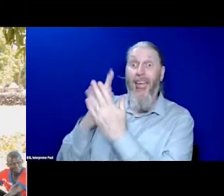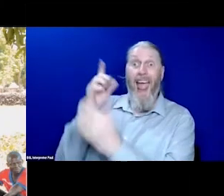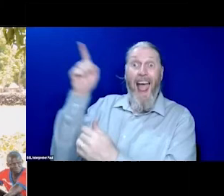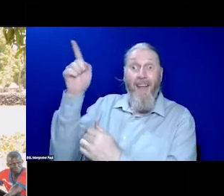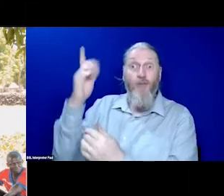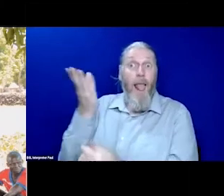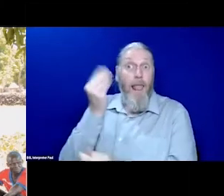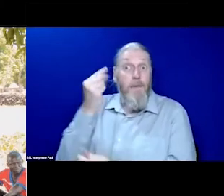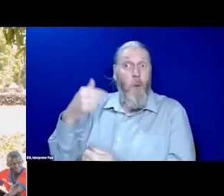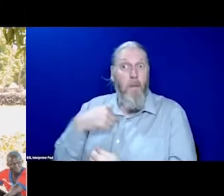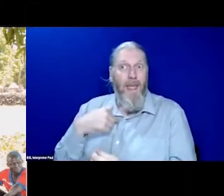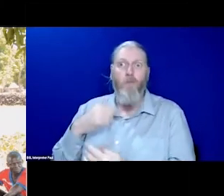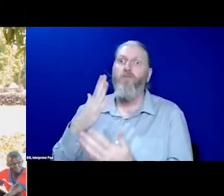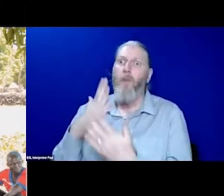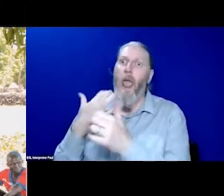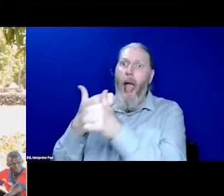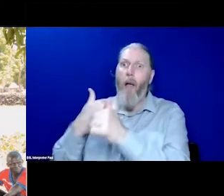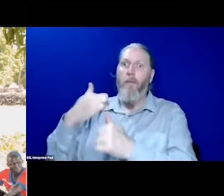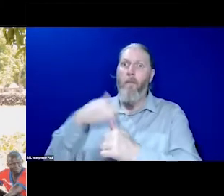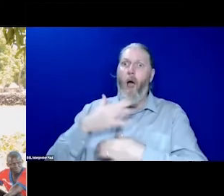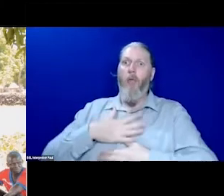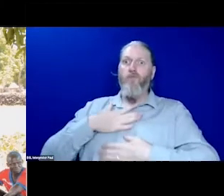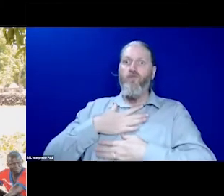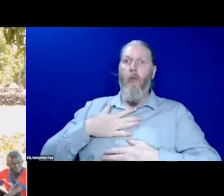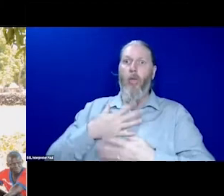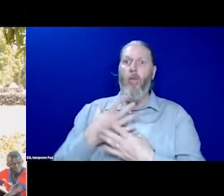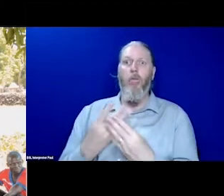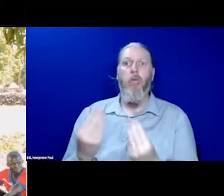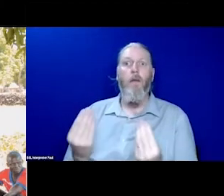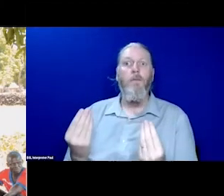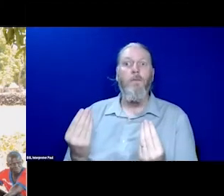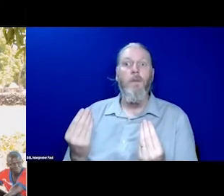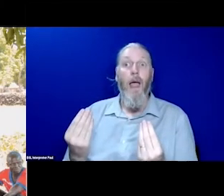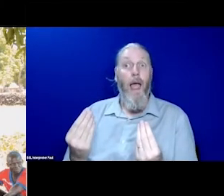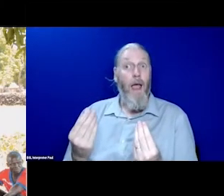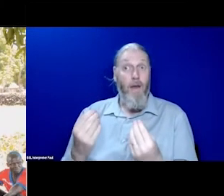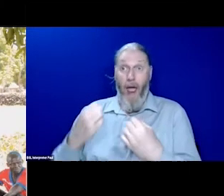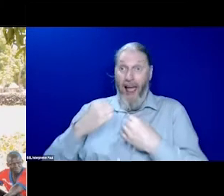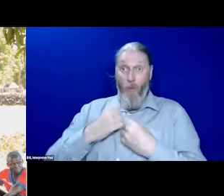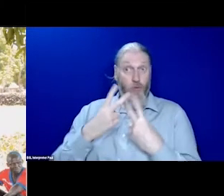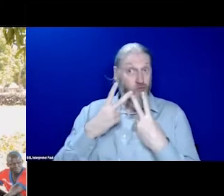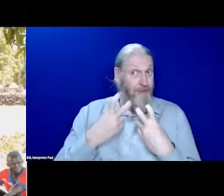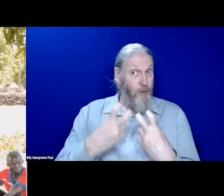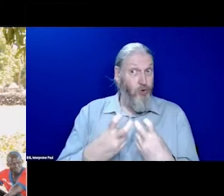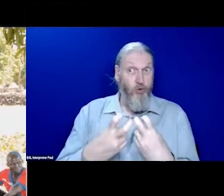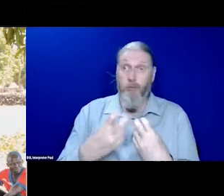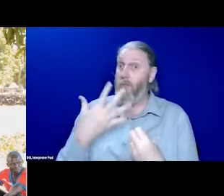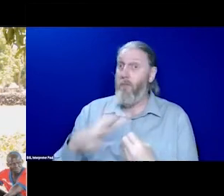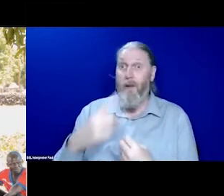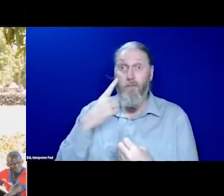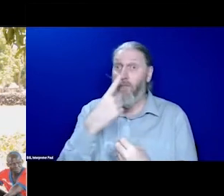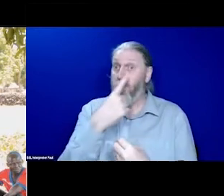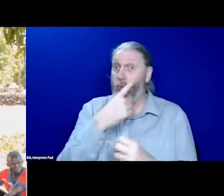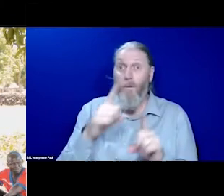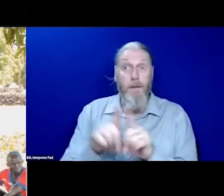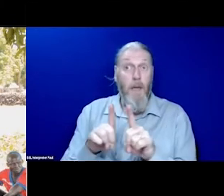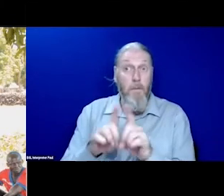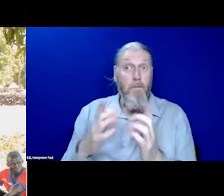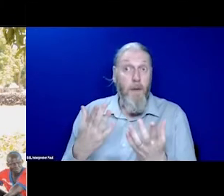distress that they feel. And again, we're seeing this in the research, where participatory approaches, as well